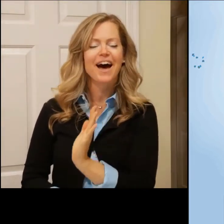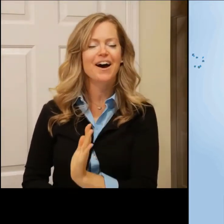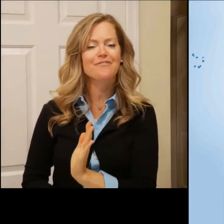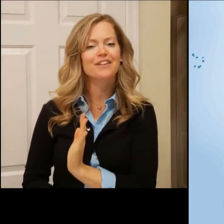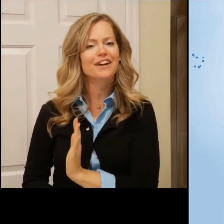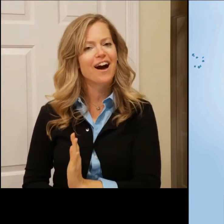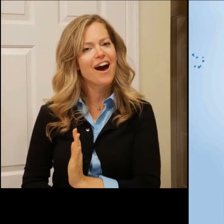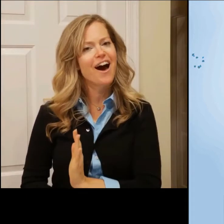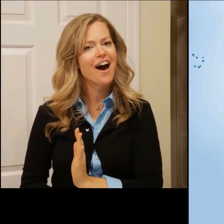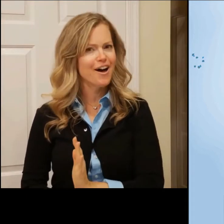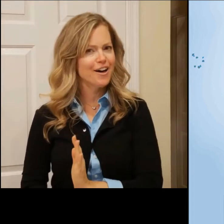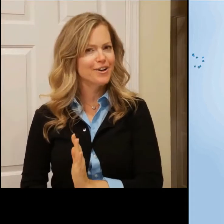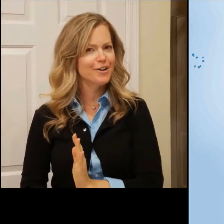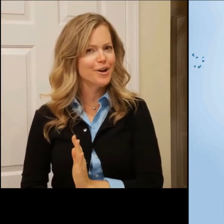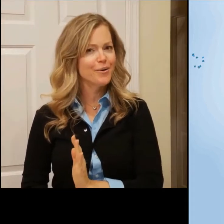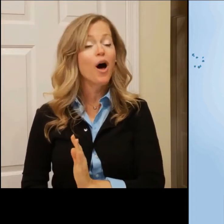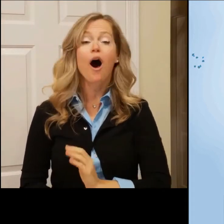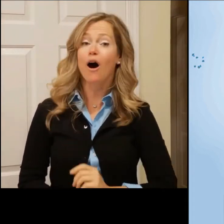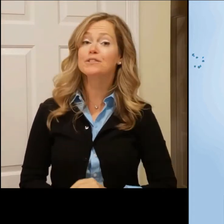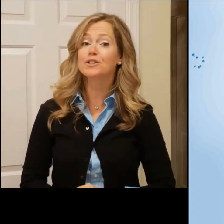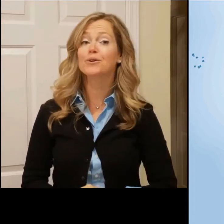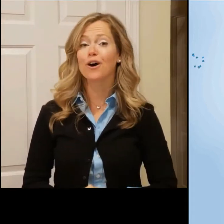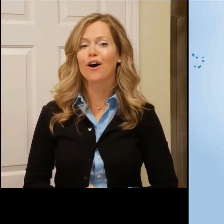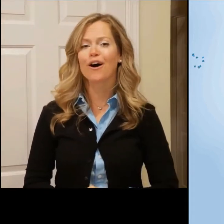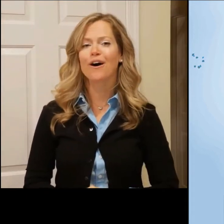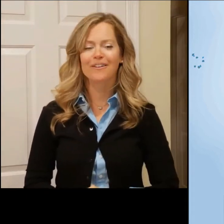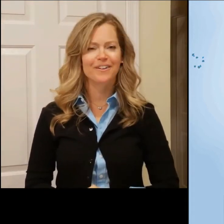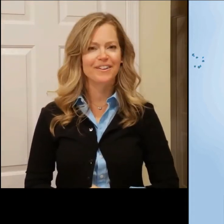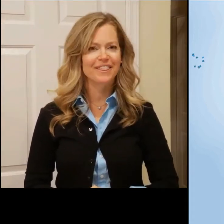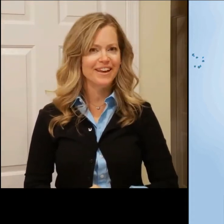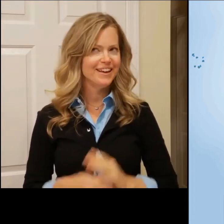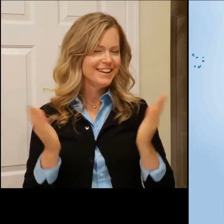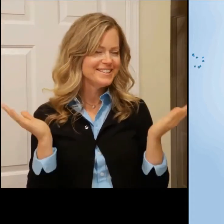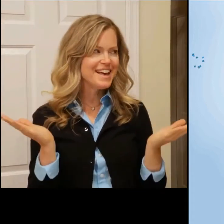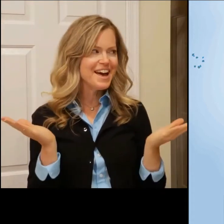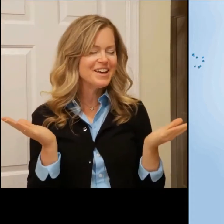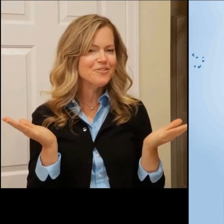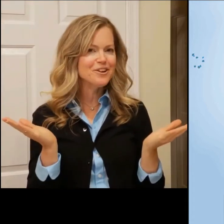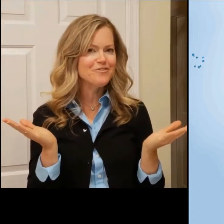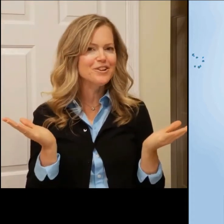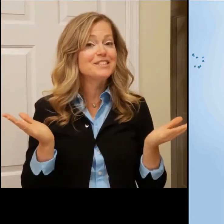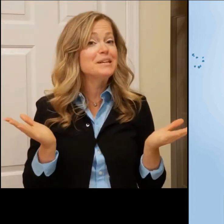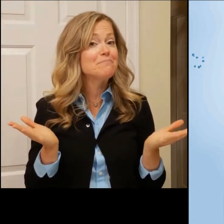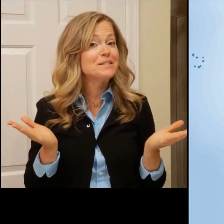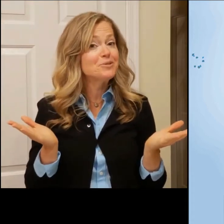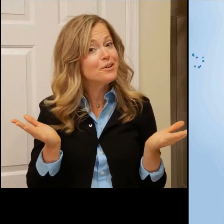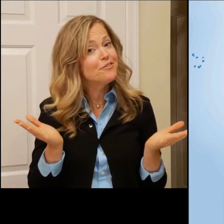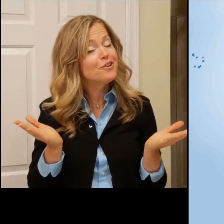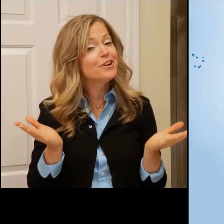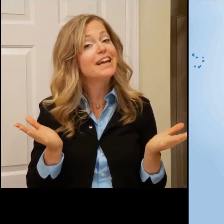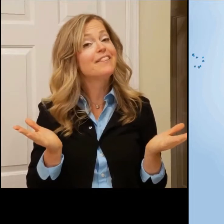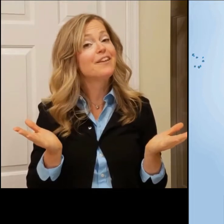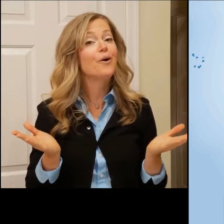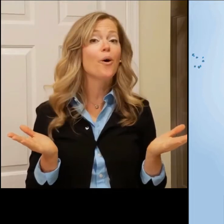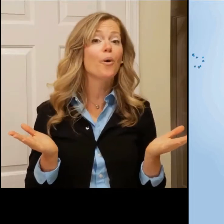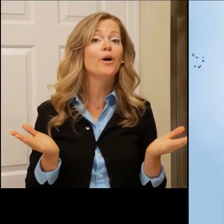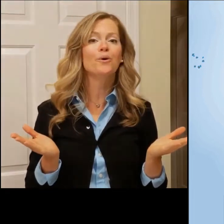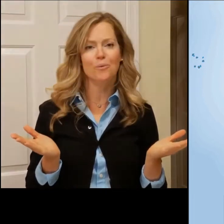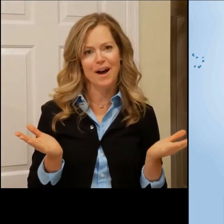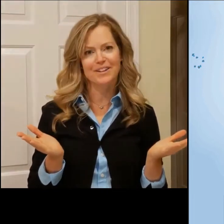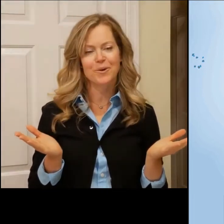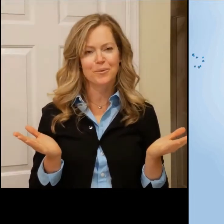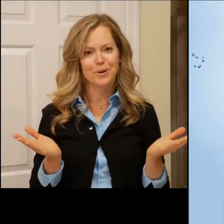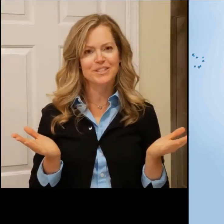Republic of the Congo, also called the Zaire River, deepest river in the